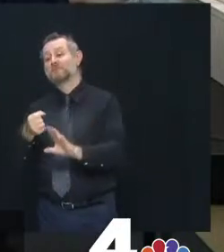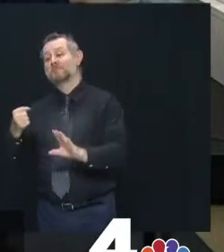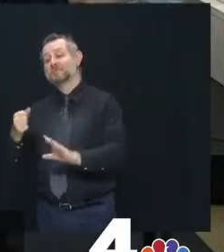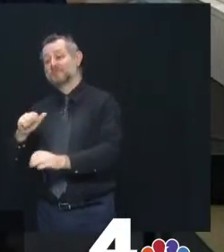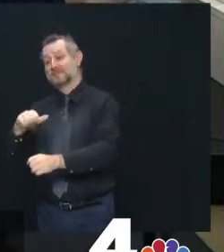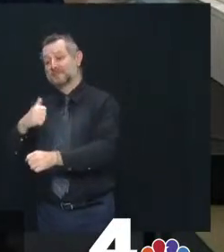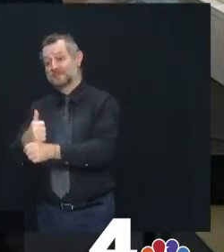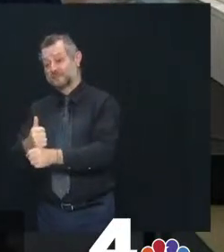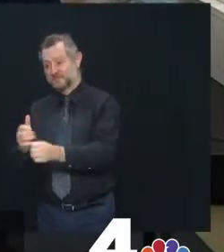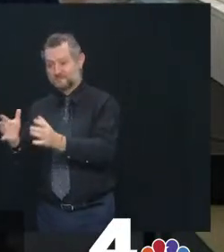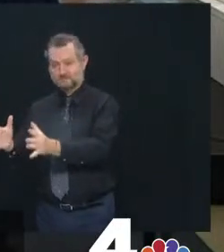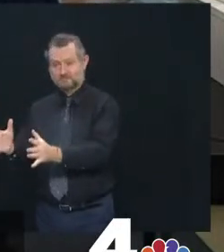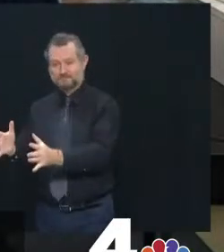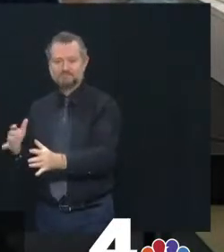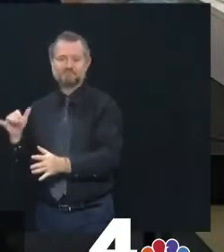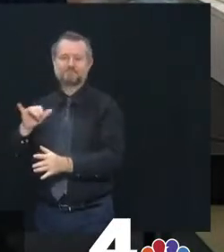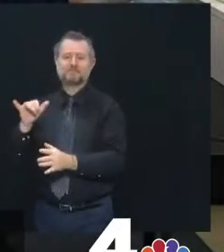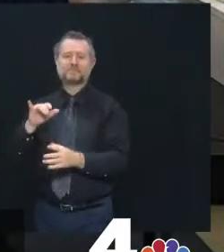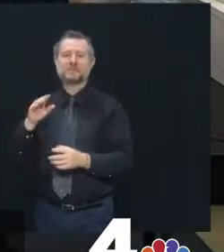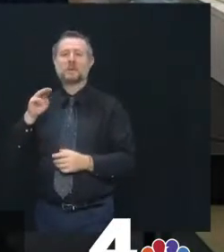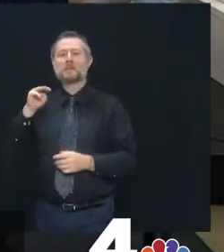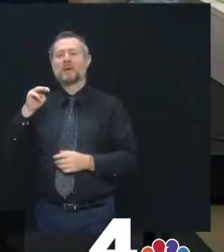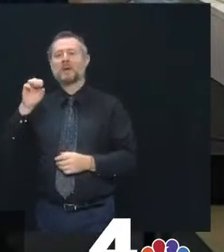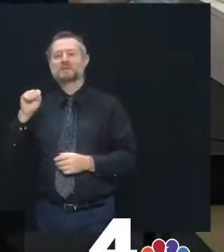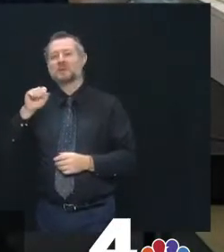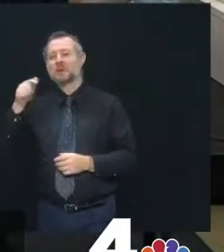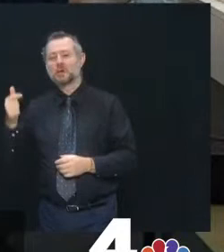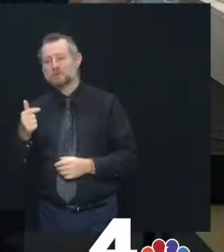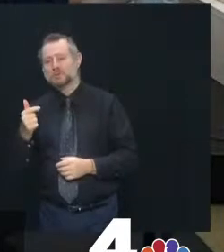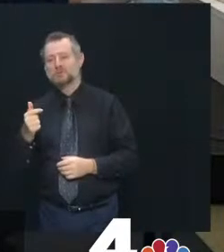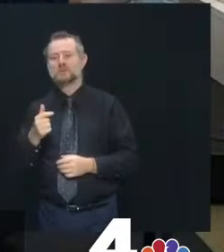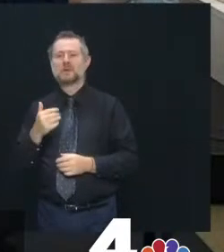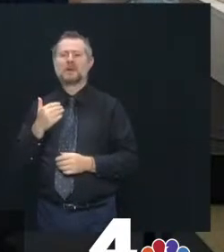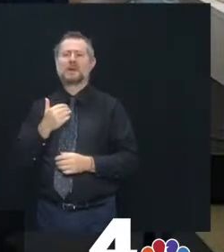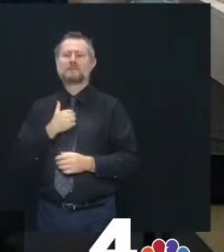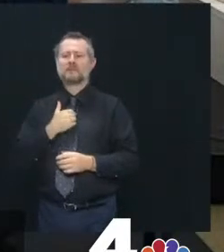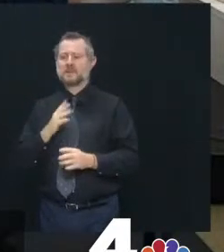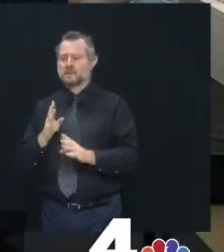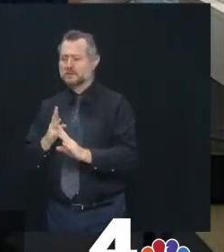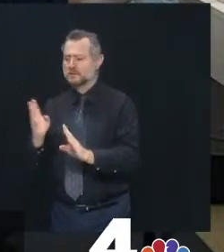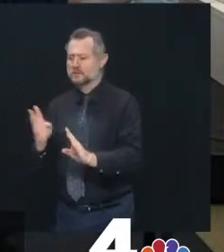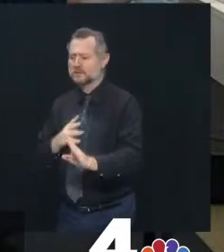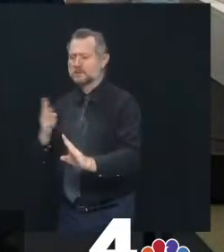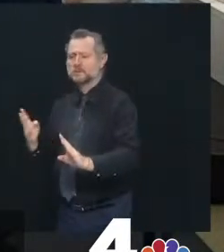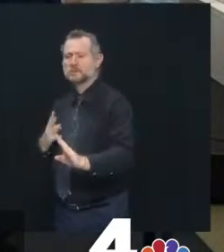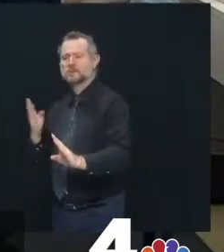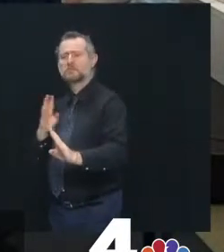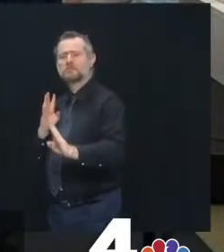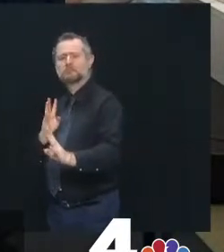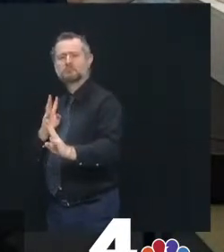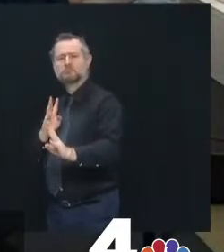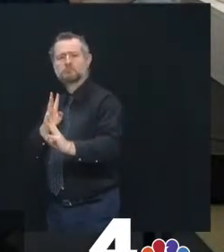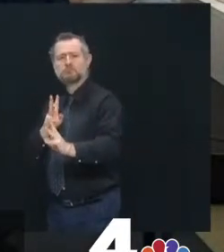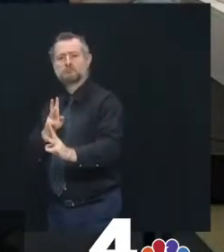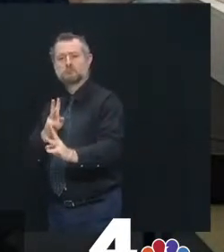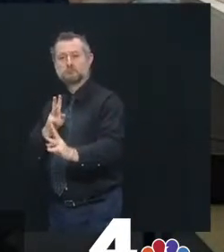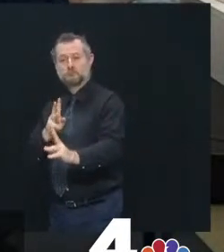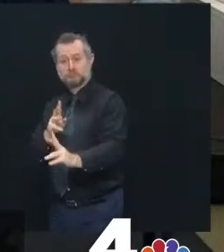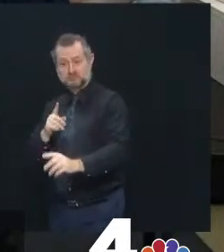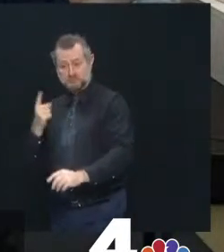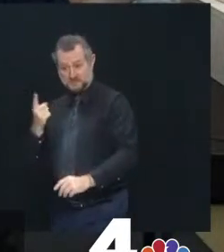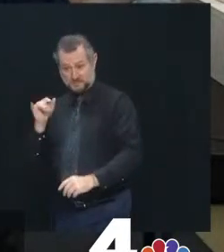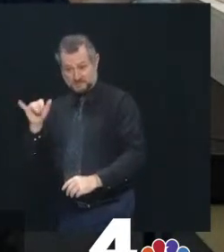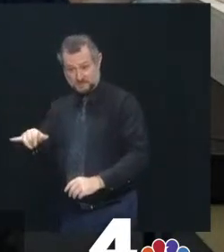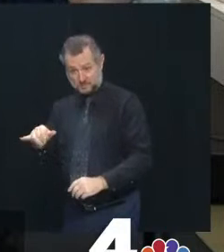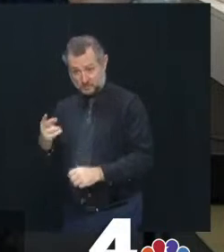at a Madison Square Garden or Barclays, and then you have lines of people, and are you looking at it on that level if you get enough doses to do it that